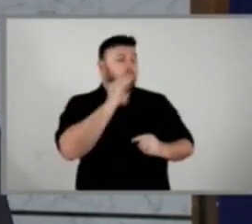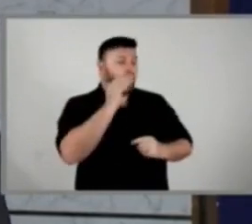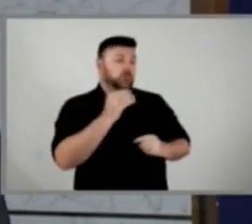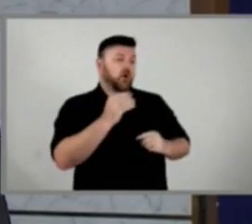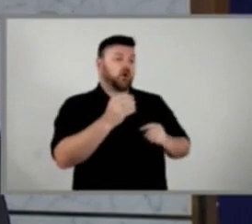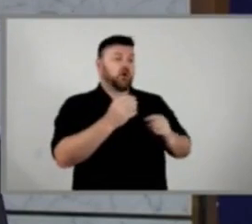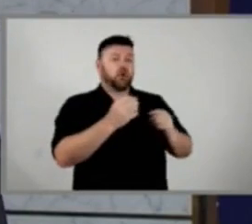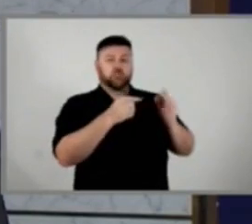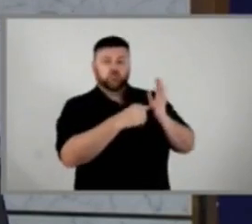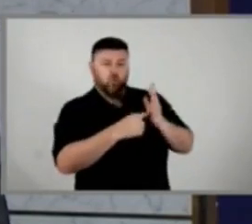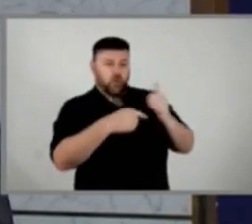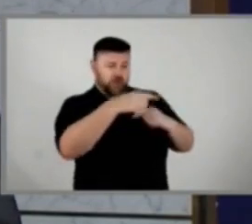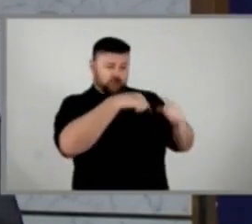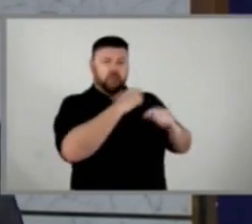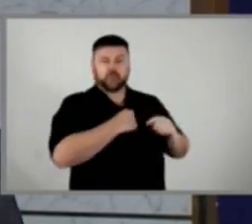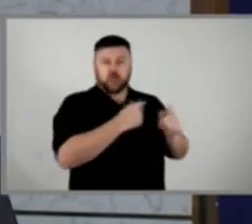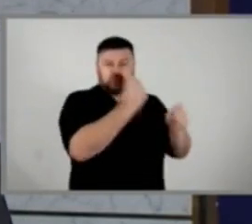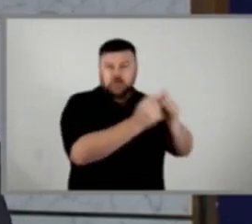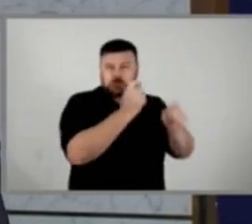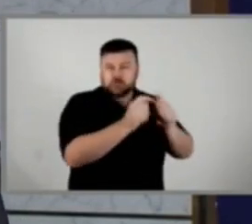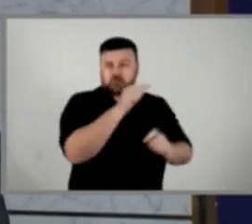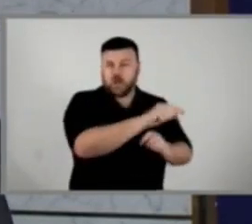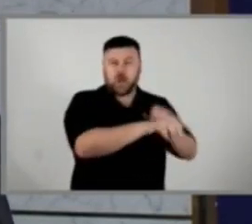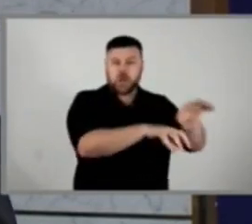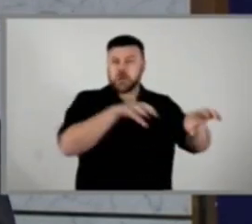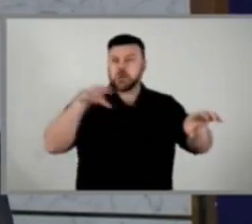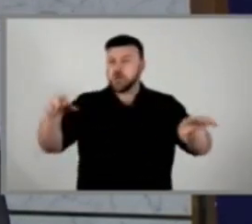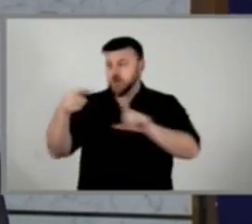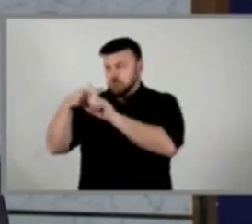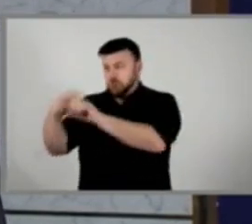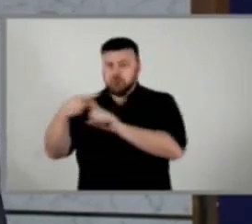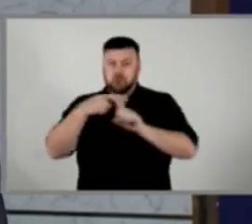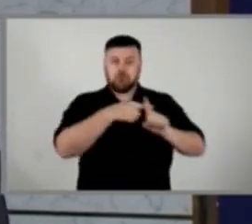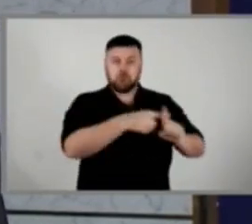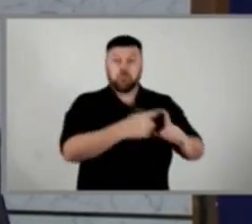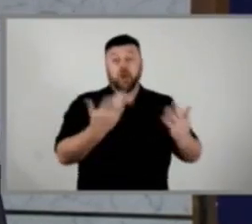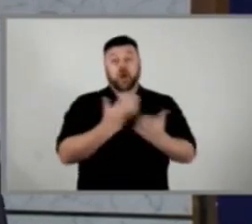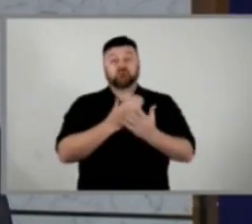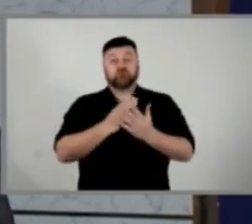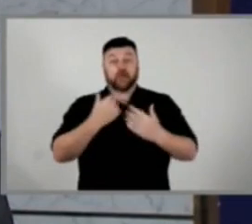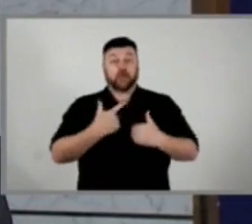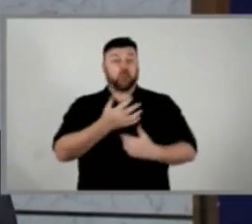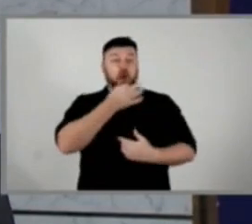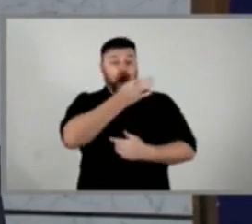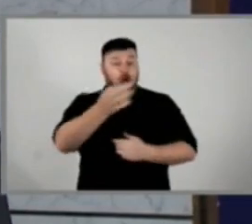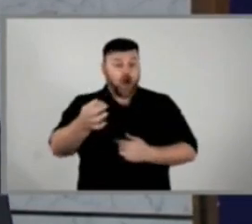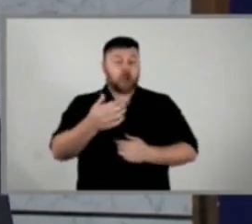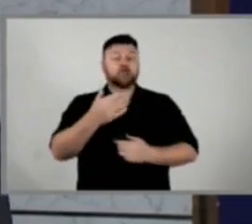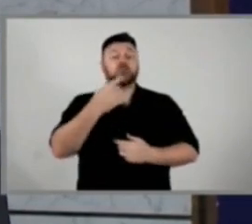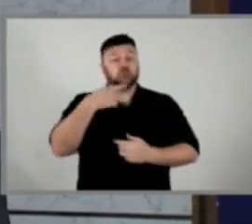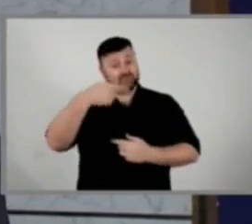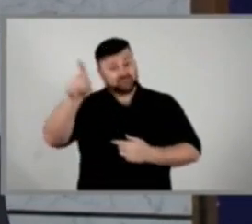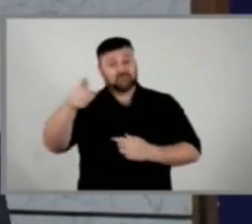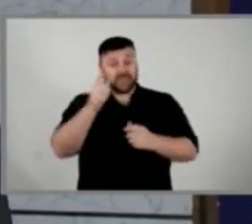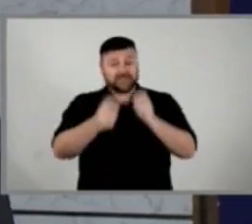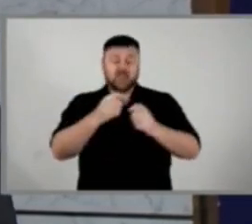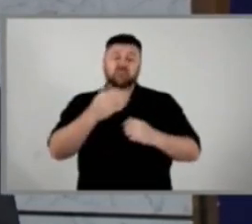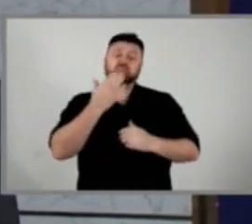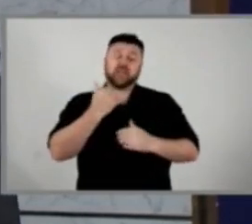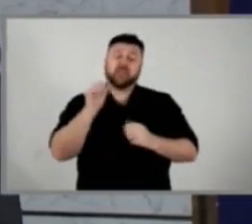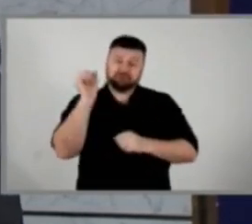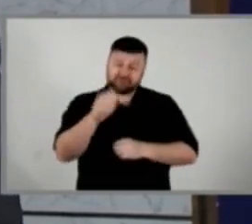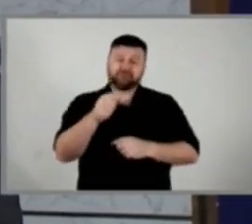so, again, an appeal to the Australian population: when you're asked to get a test, please get a test. This is the way we'll know